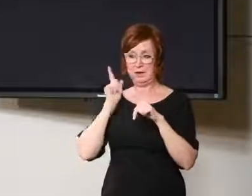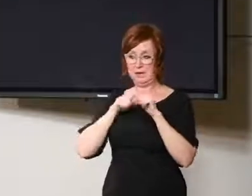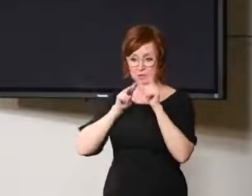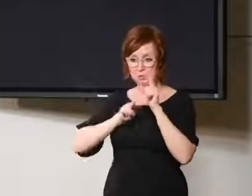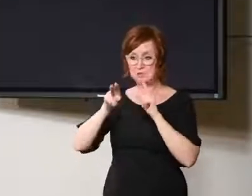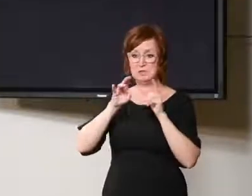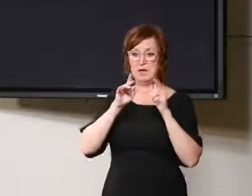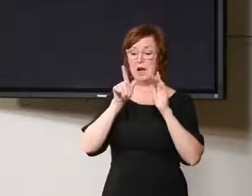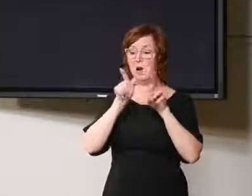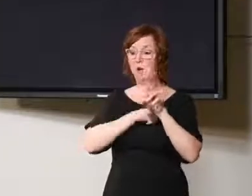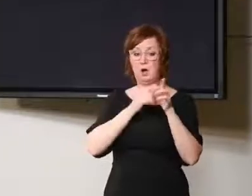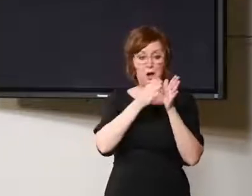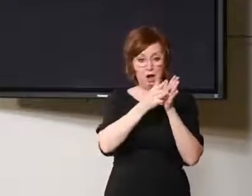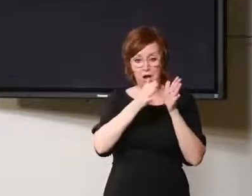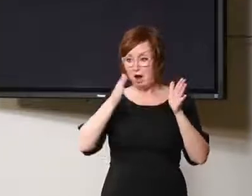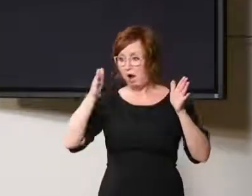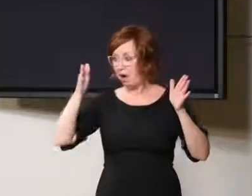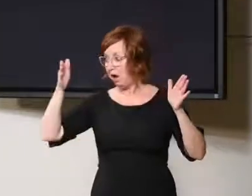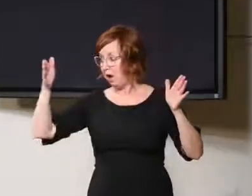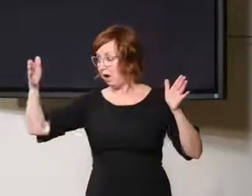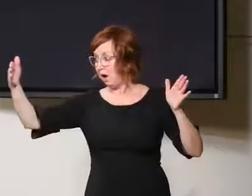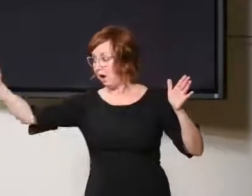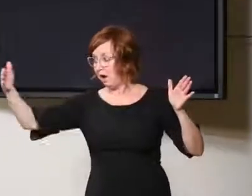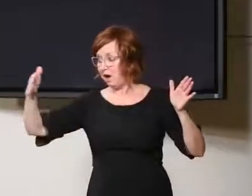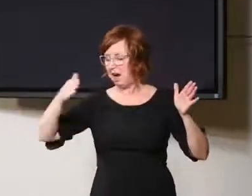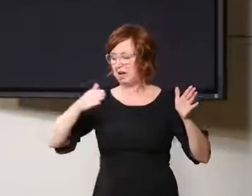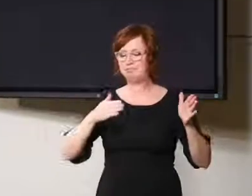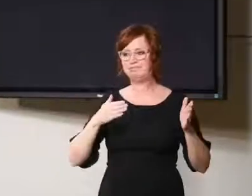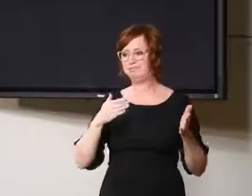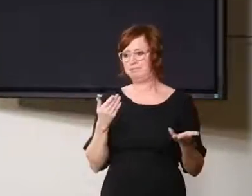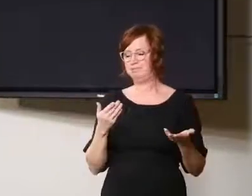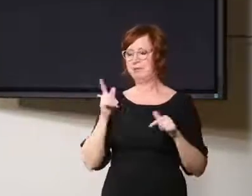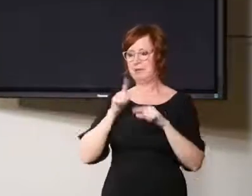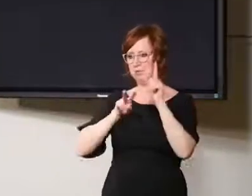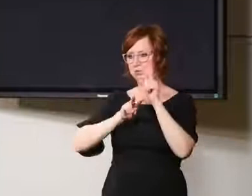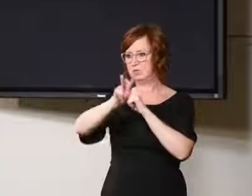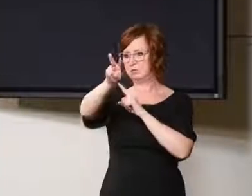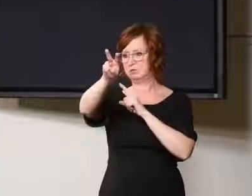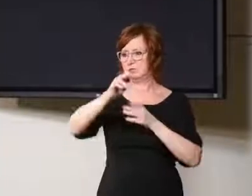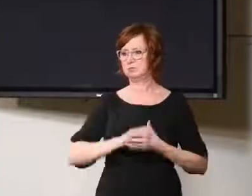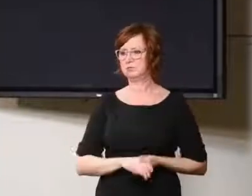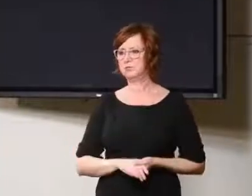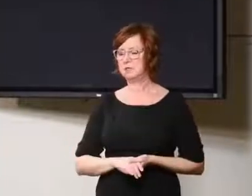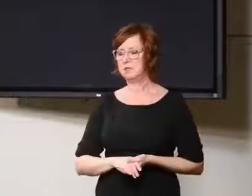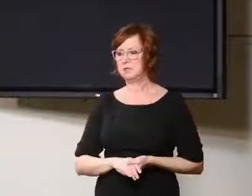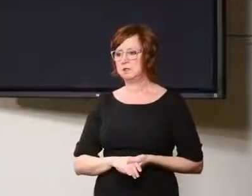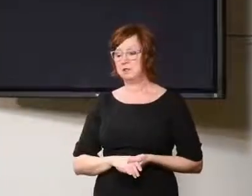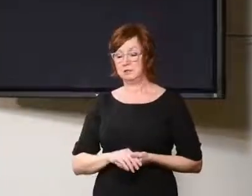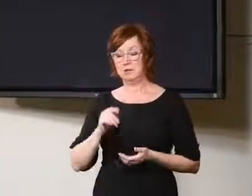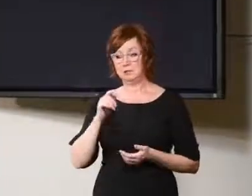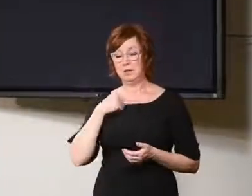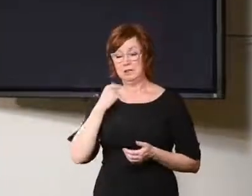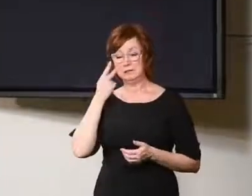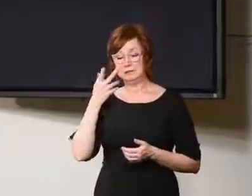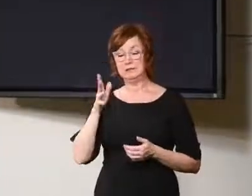put a date on it, but I would say that the effort of Saskatchewan people is working